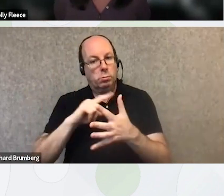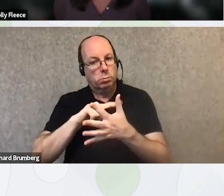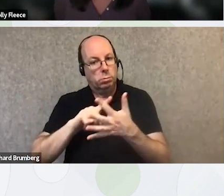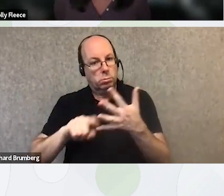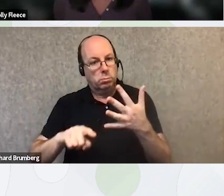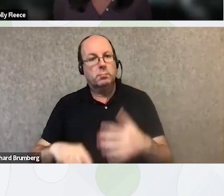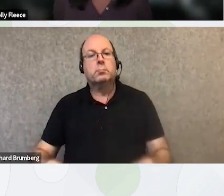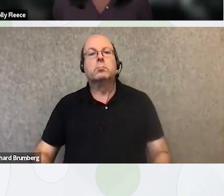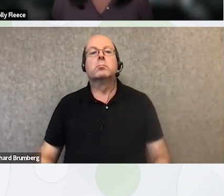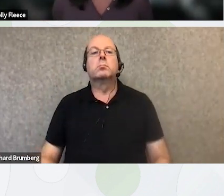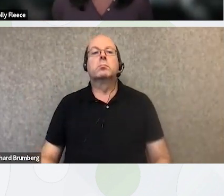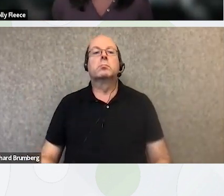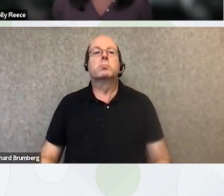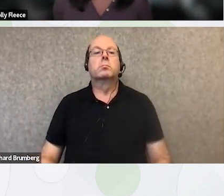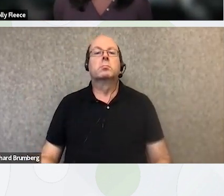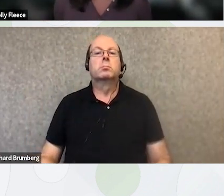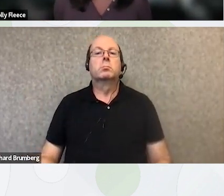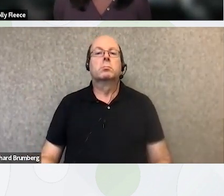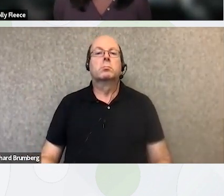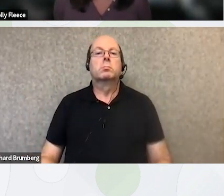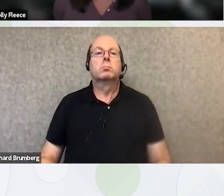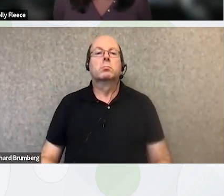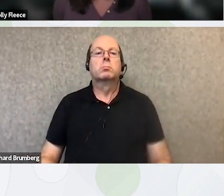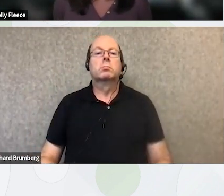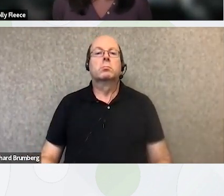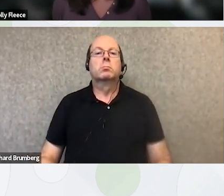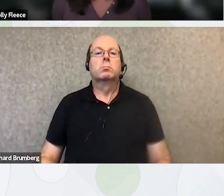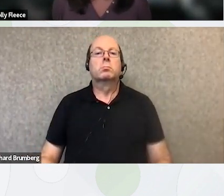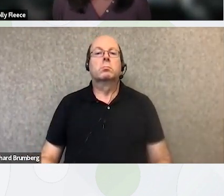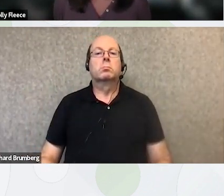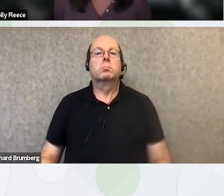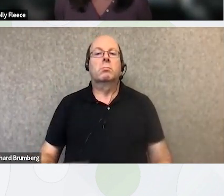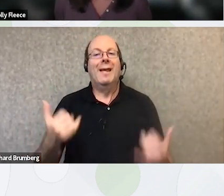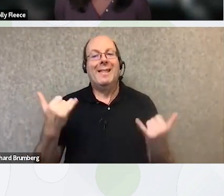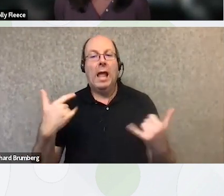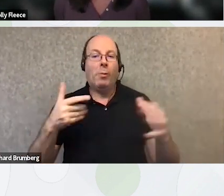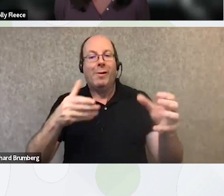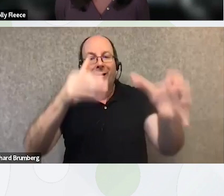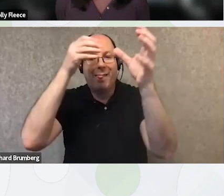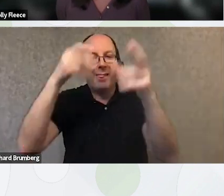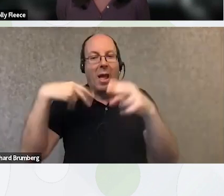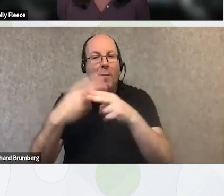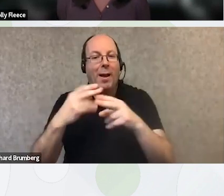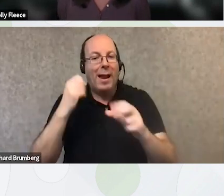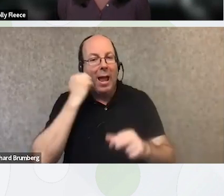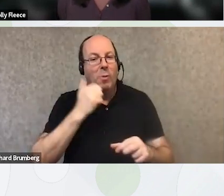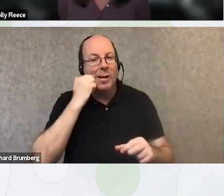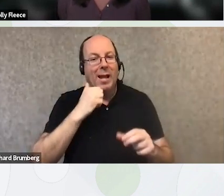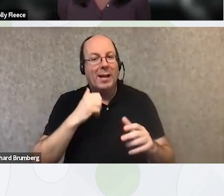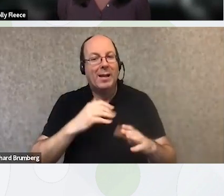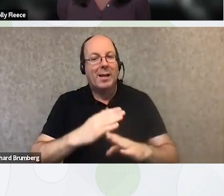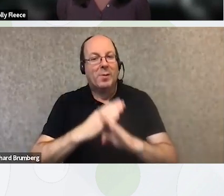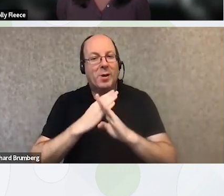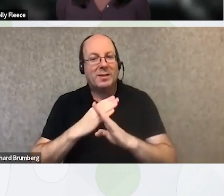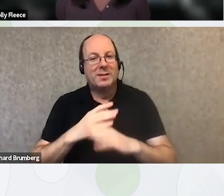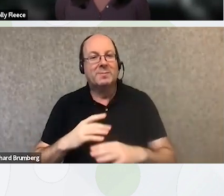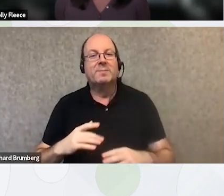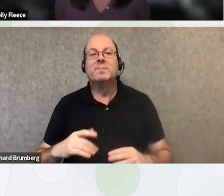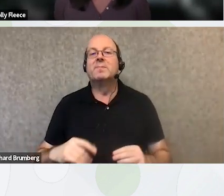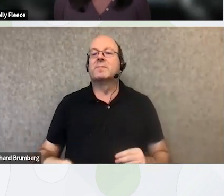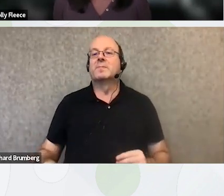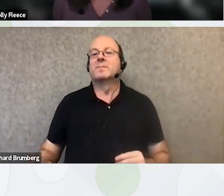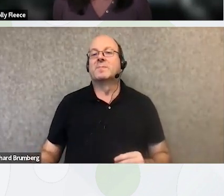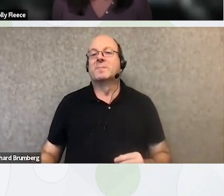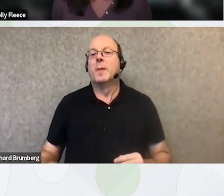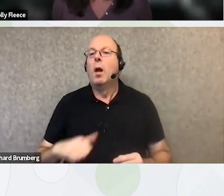So thinking about other transmission-based precautions, so now that we are all experts again on standard precautions, thinking about